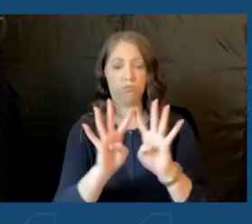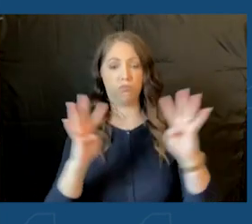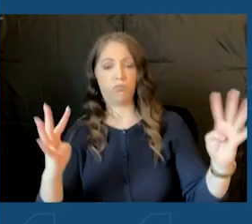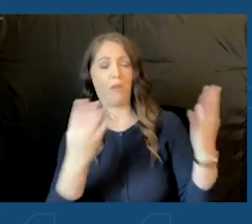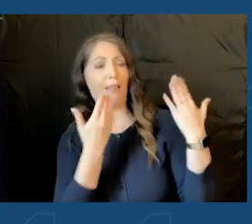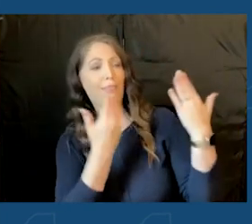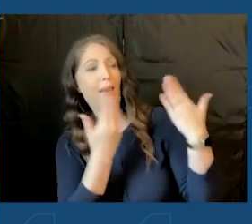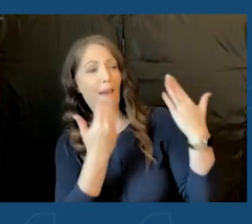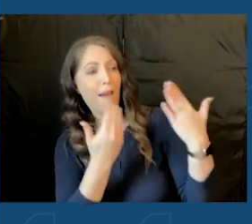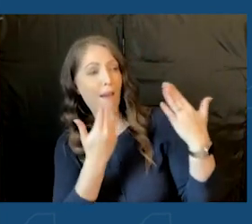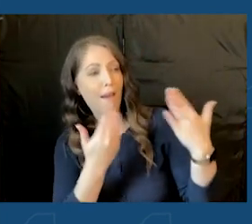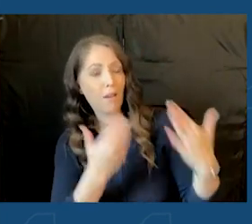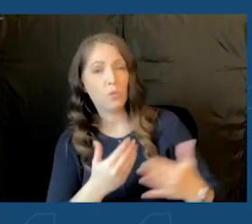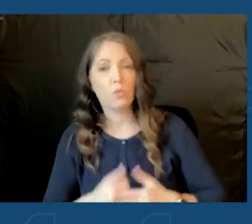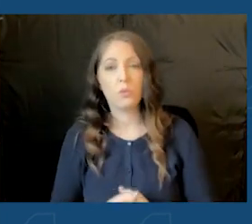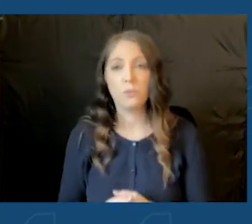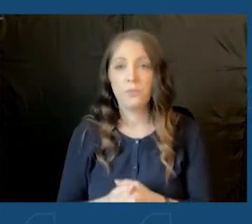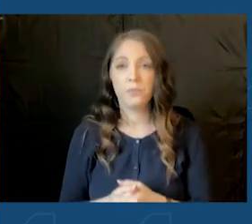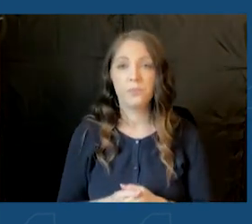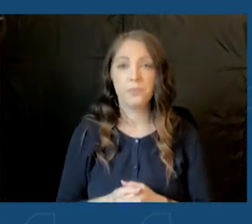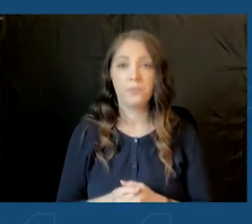all.